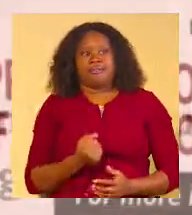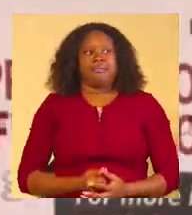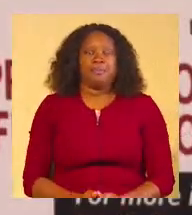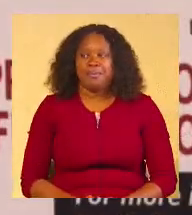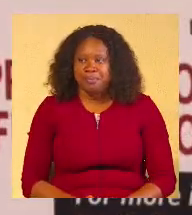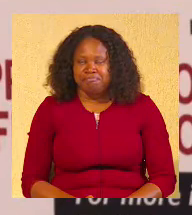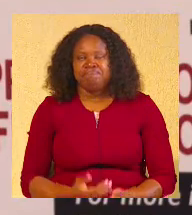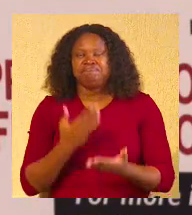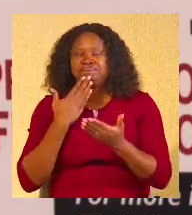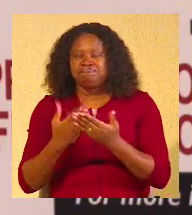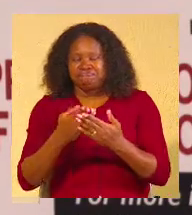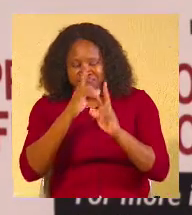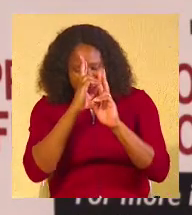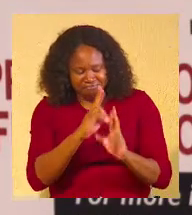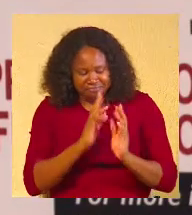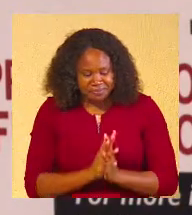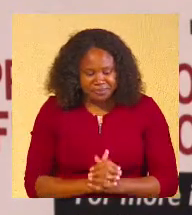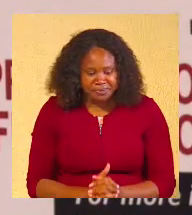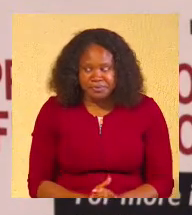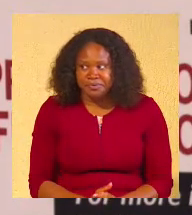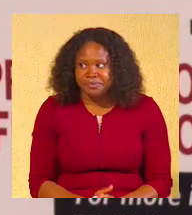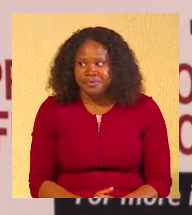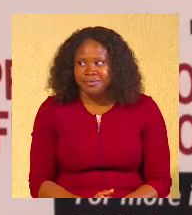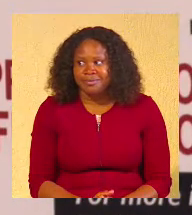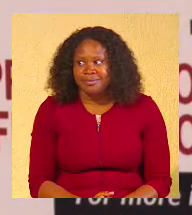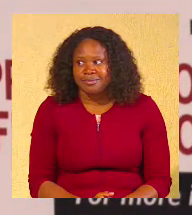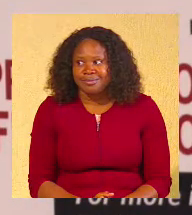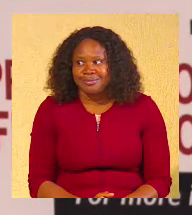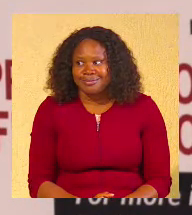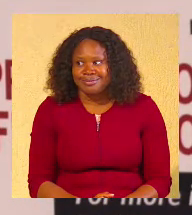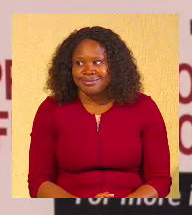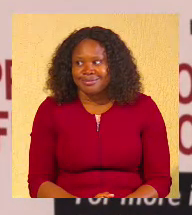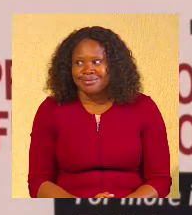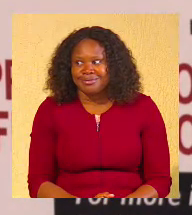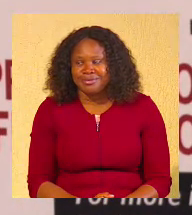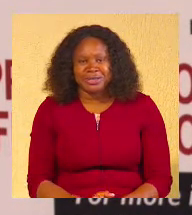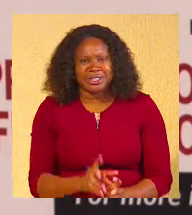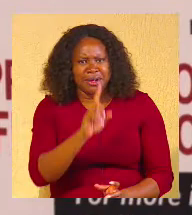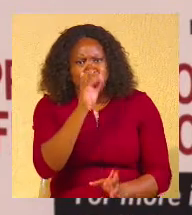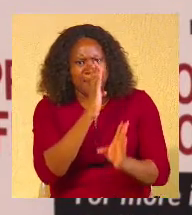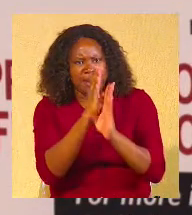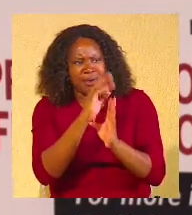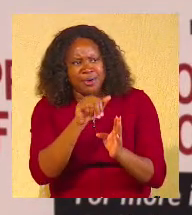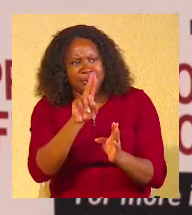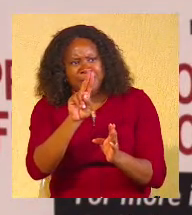Thank you, Honorable. My next question is to Ms. Gale.